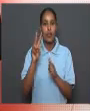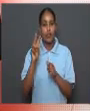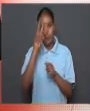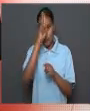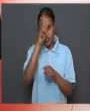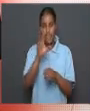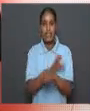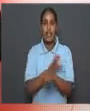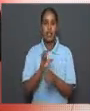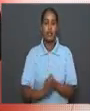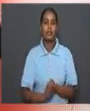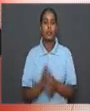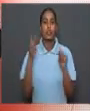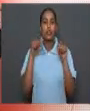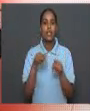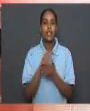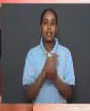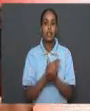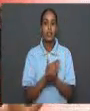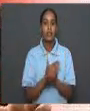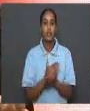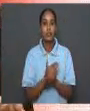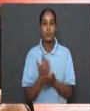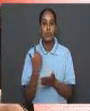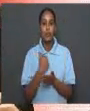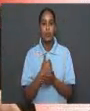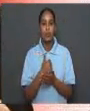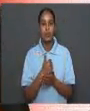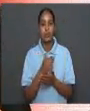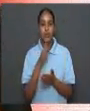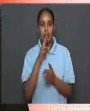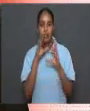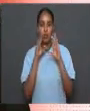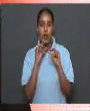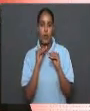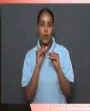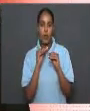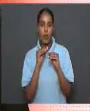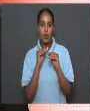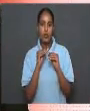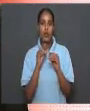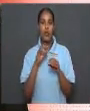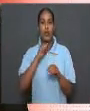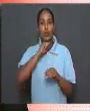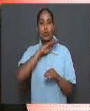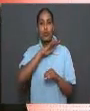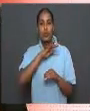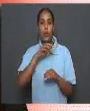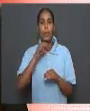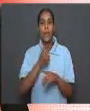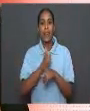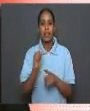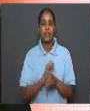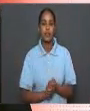cells. In today's lesson, we are going to talk about the corrosion of